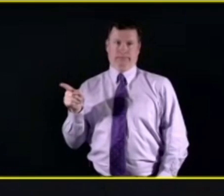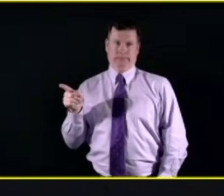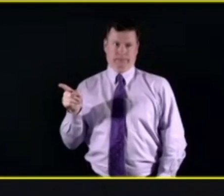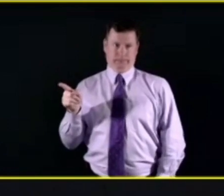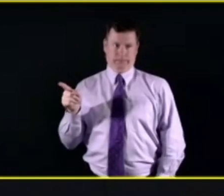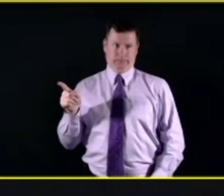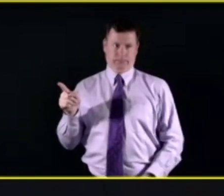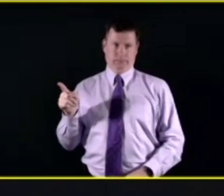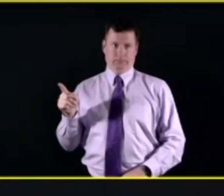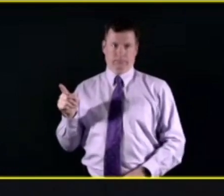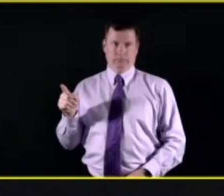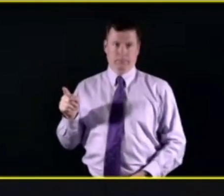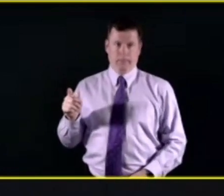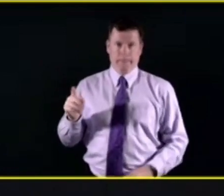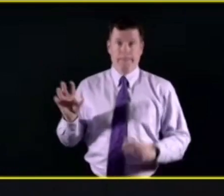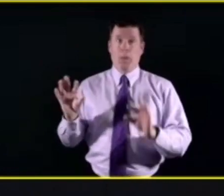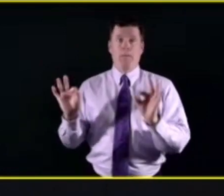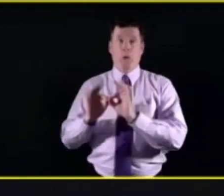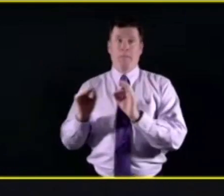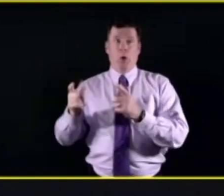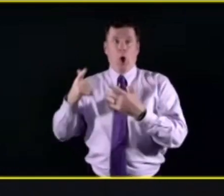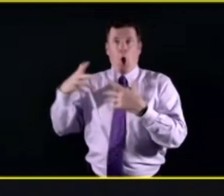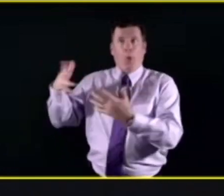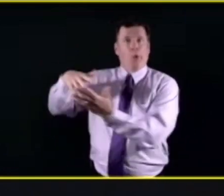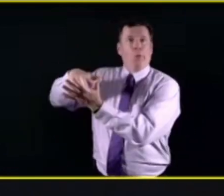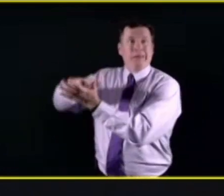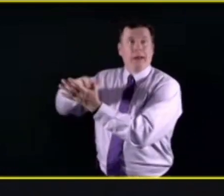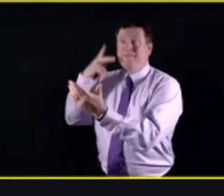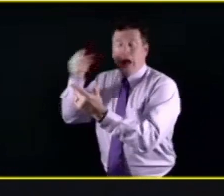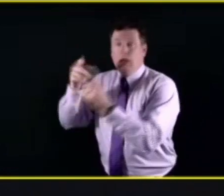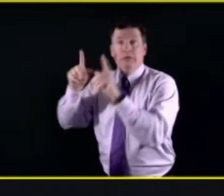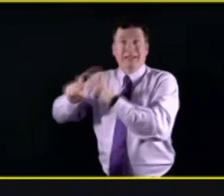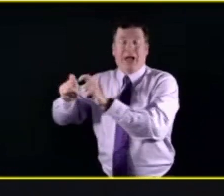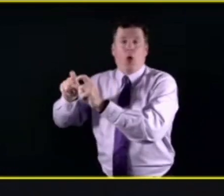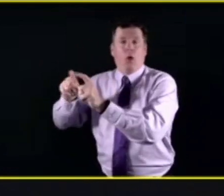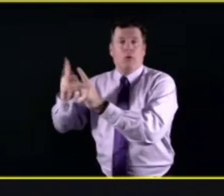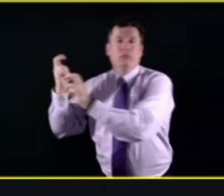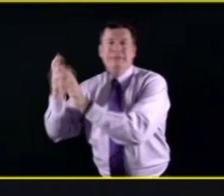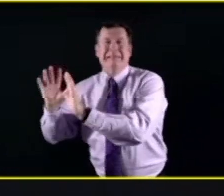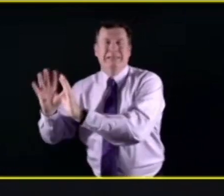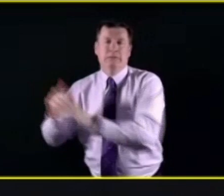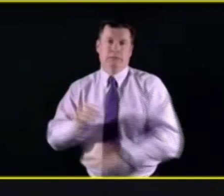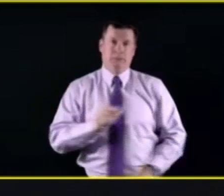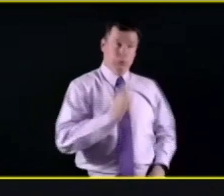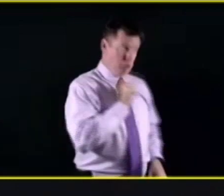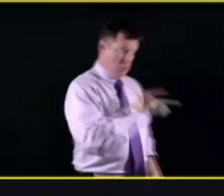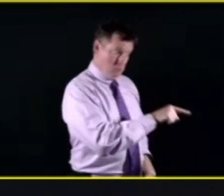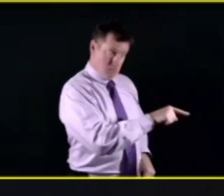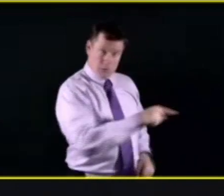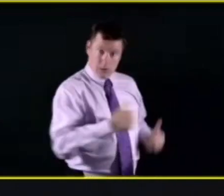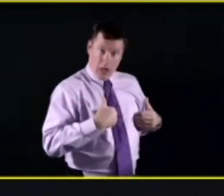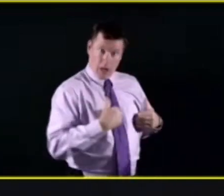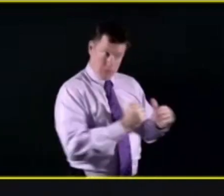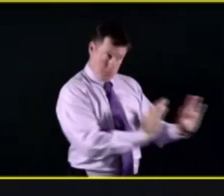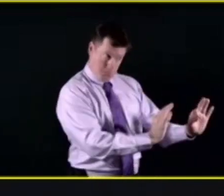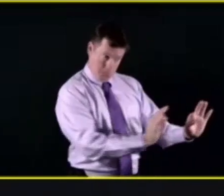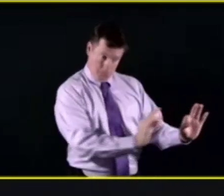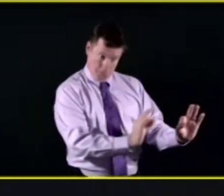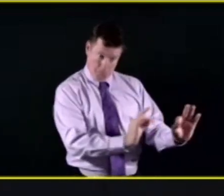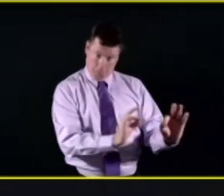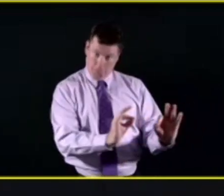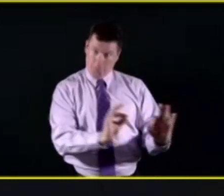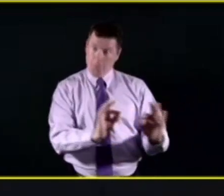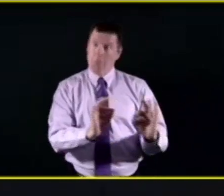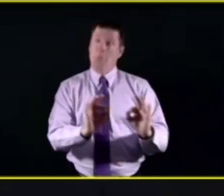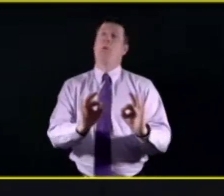study in terms of the immunogenicity of this vaccine. And eventually, we'll fill in